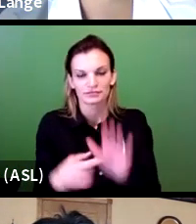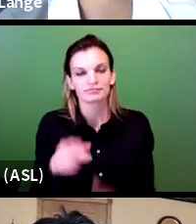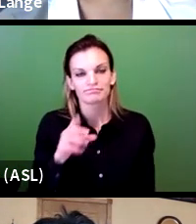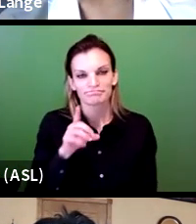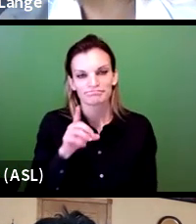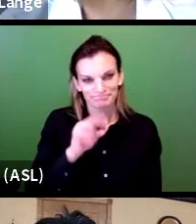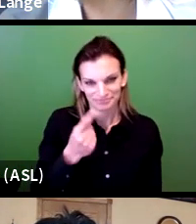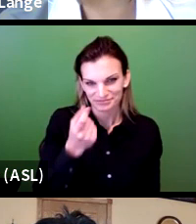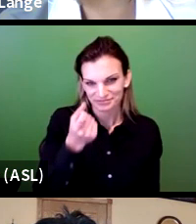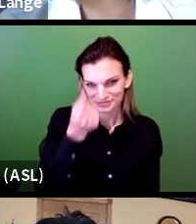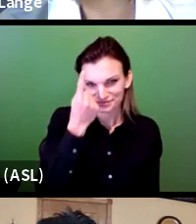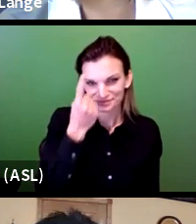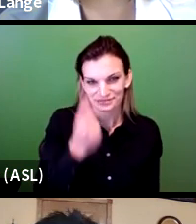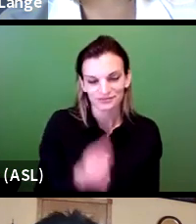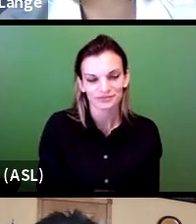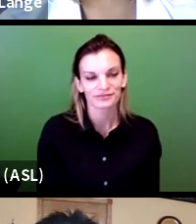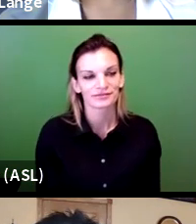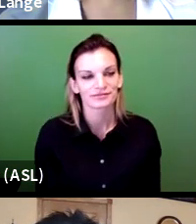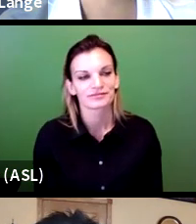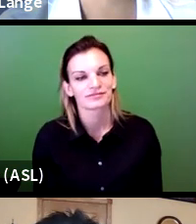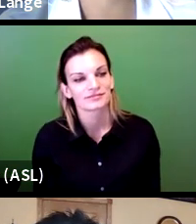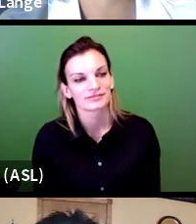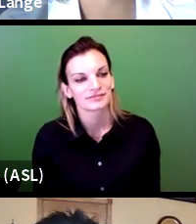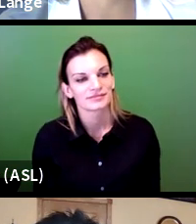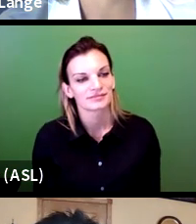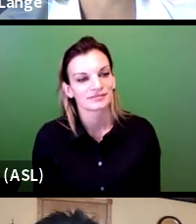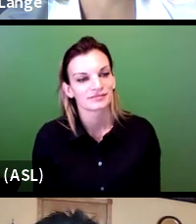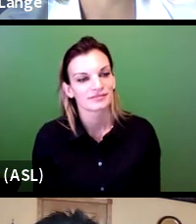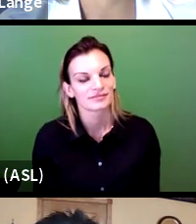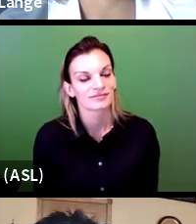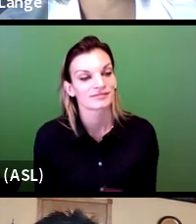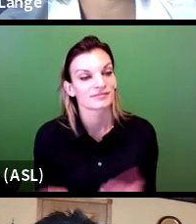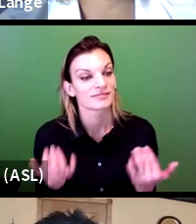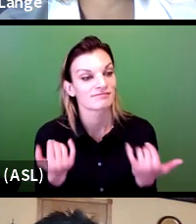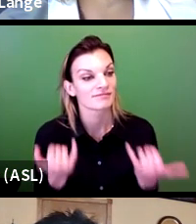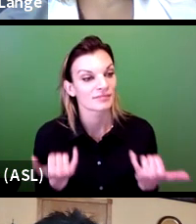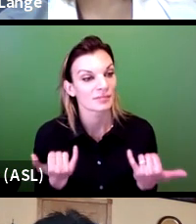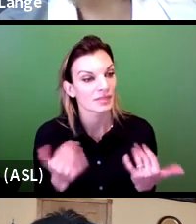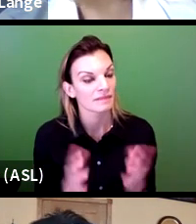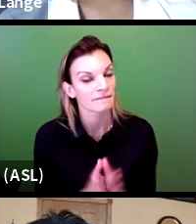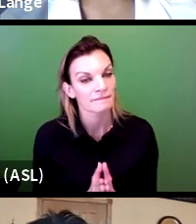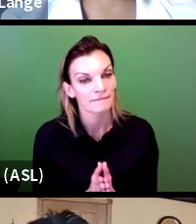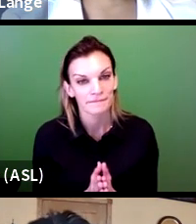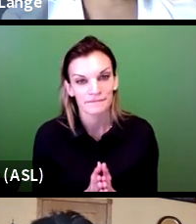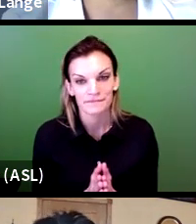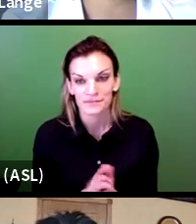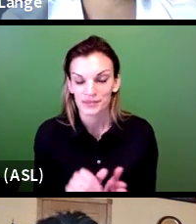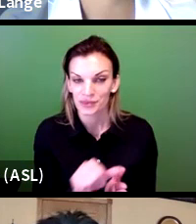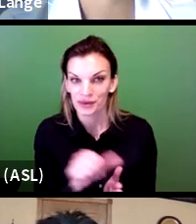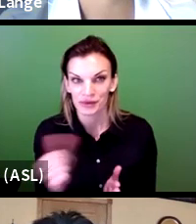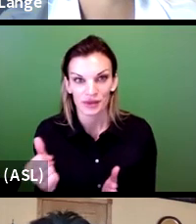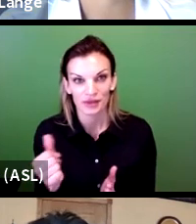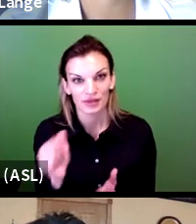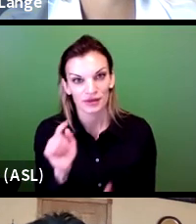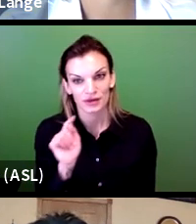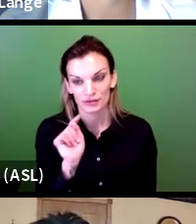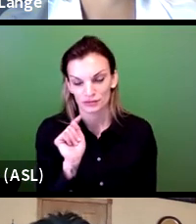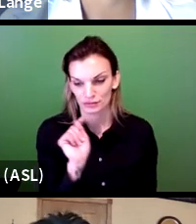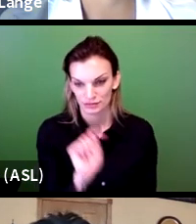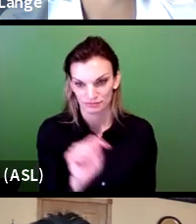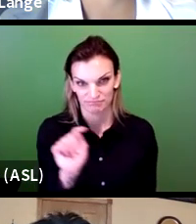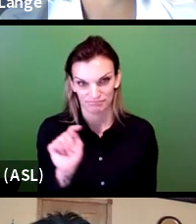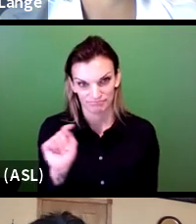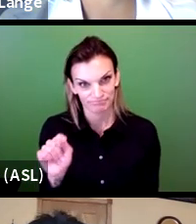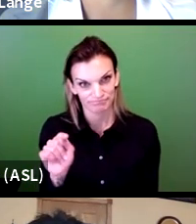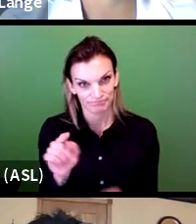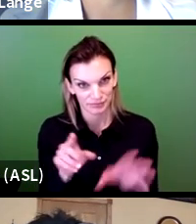yeah. Okay, now, the other two subcommittees that we would be looking at, and